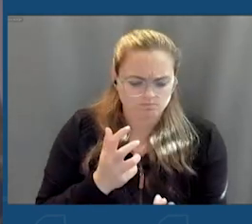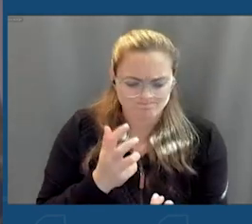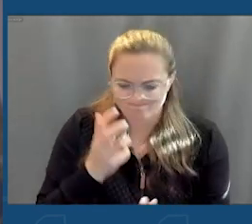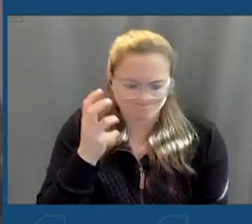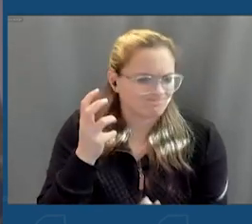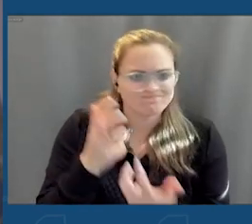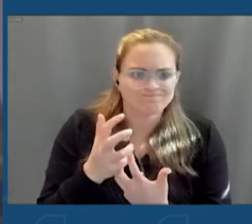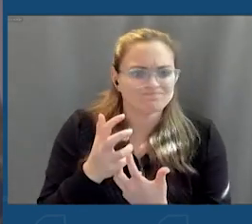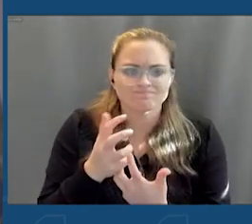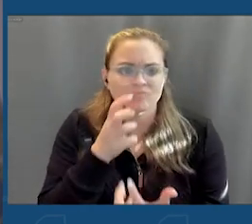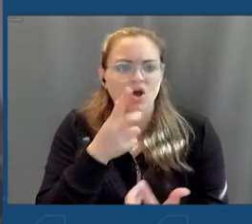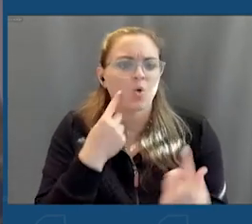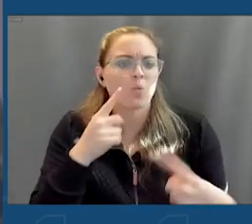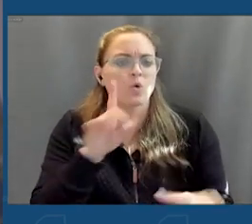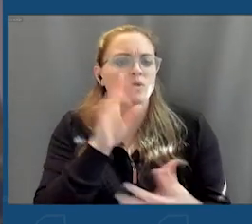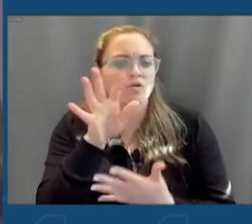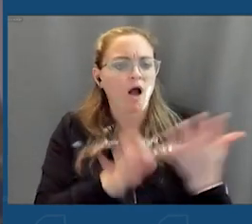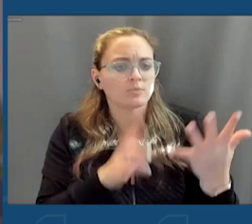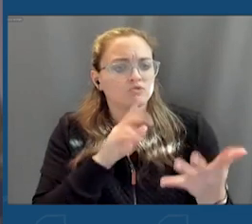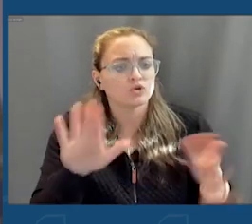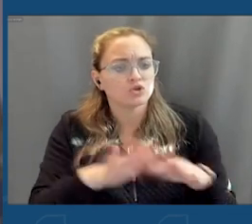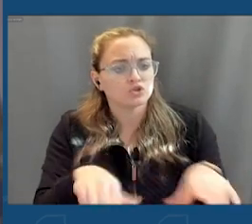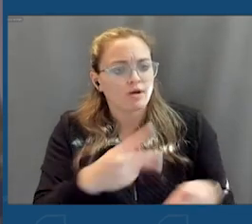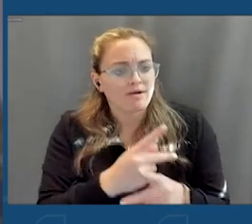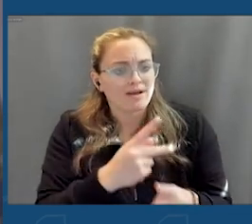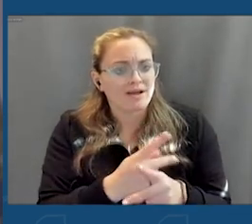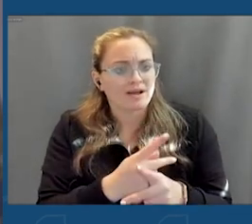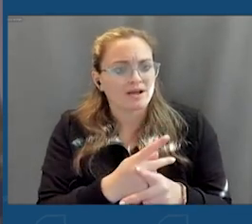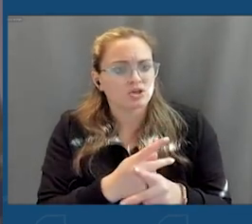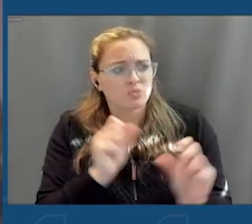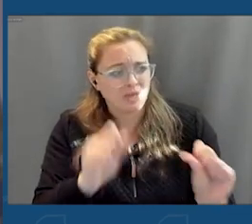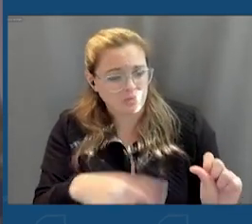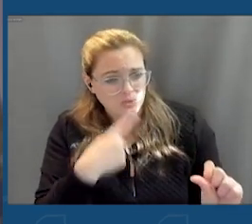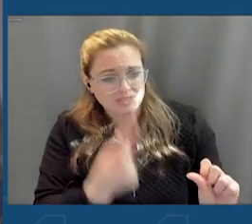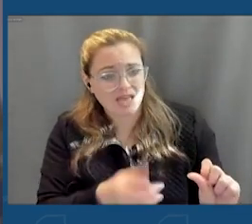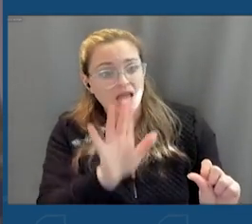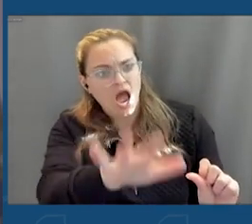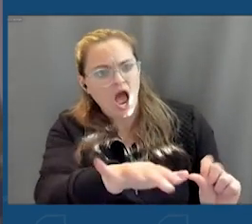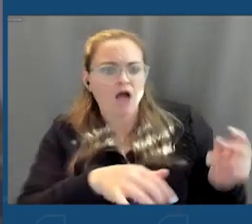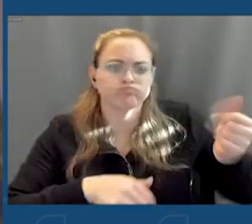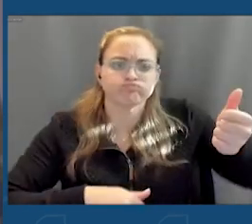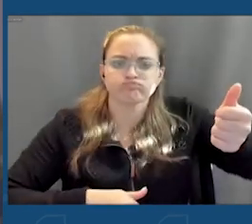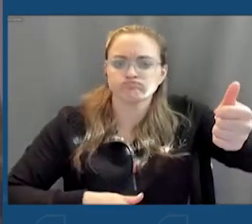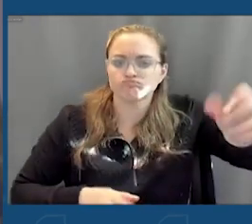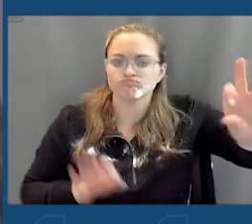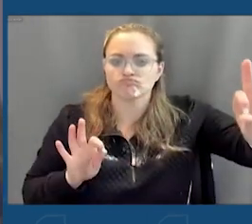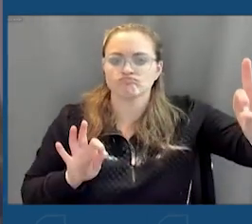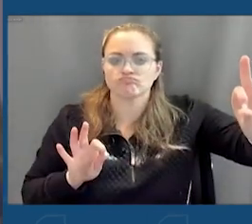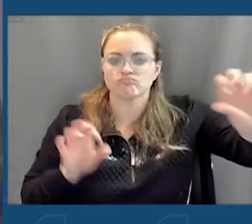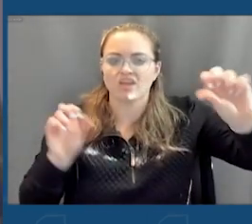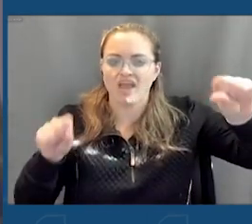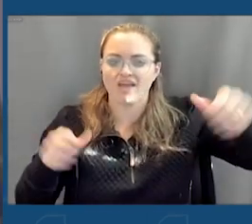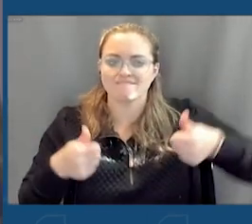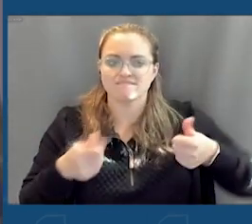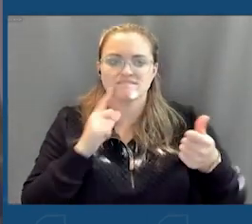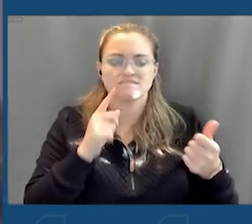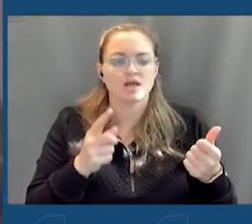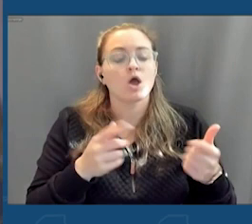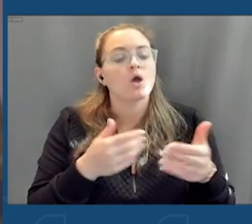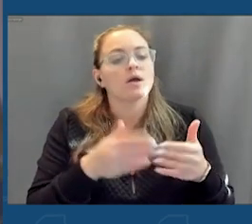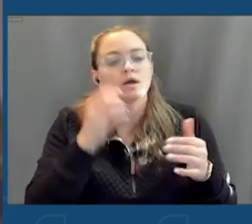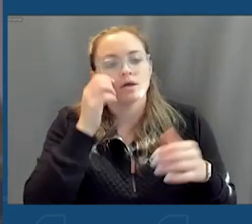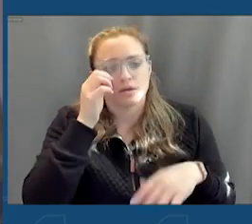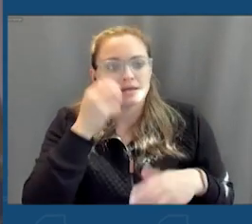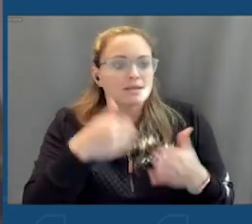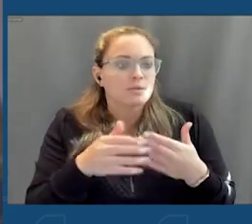their child care options. As an employer, to be able to say to someone, I got you. I got you. Let me refer you here, even if it's not hybrid